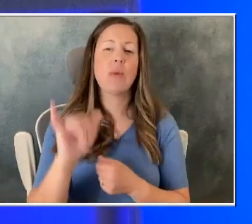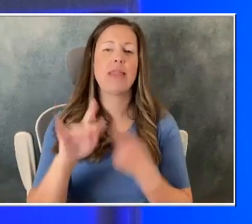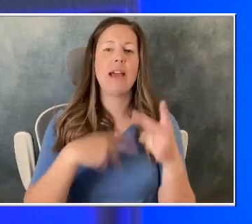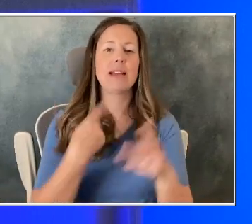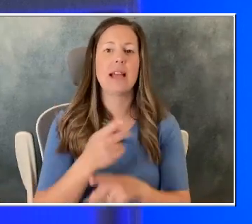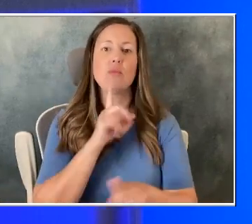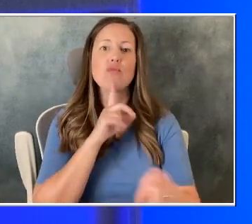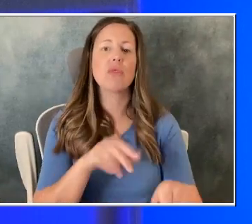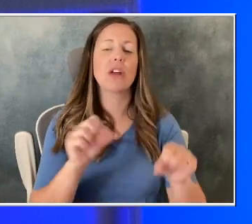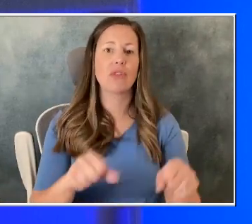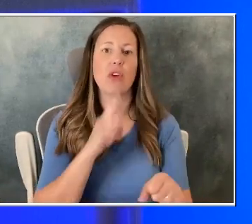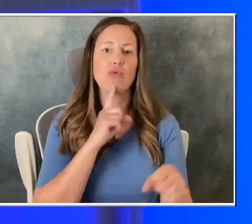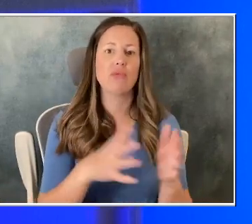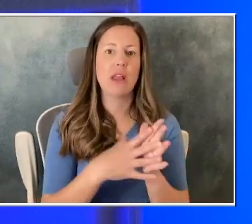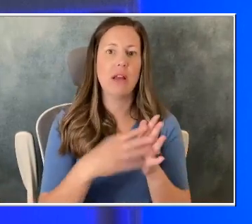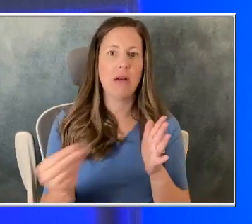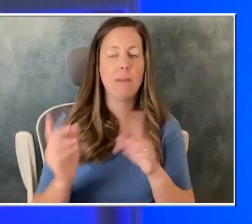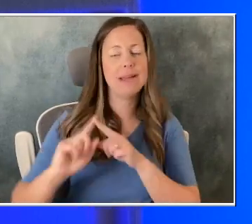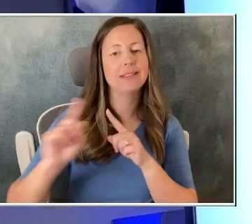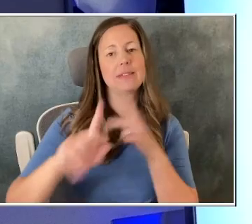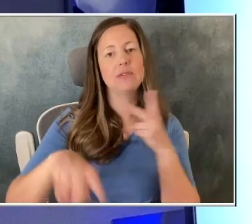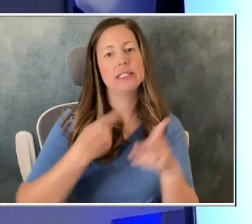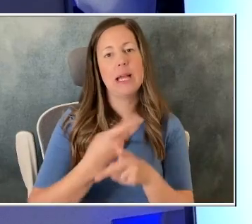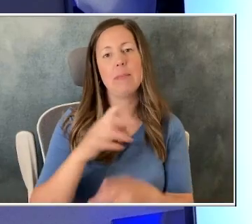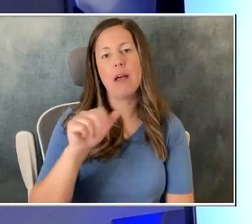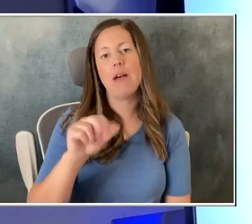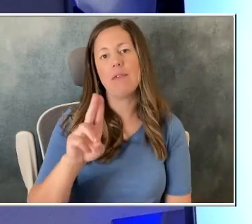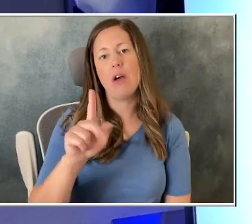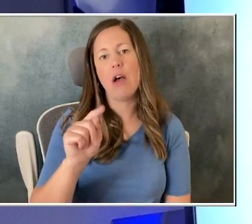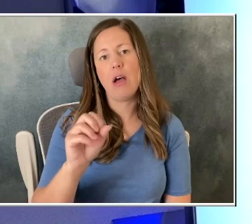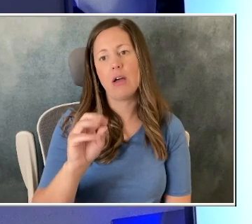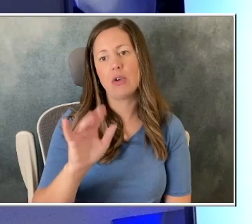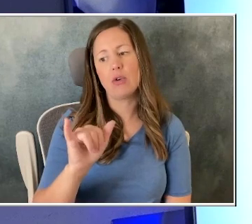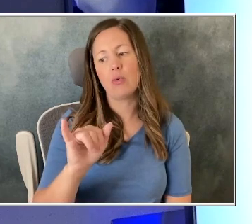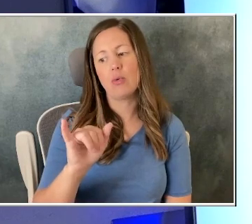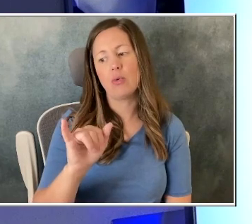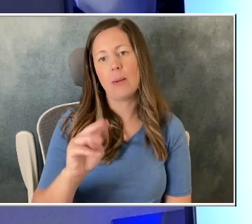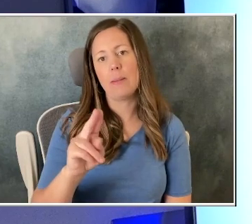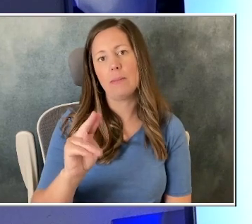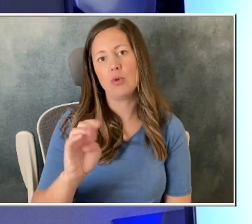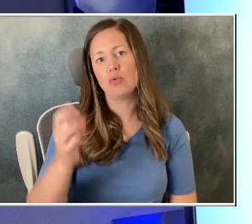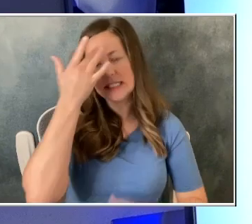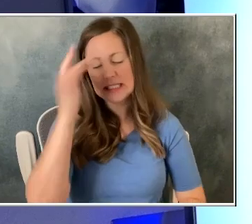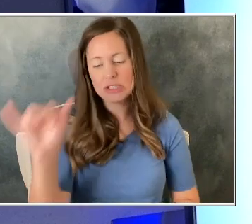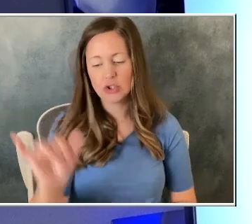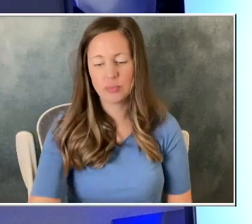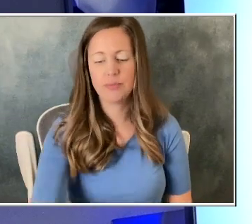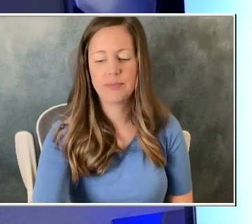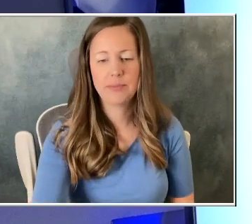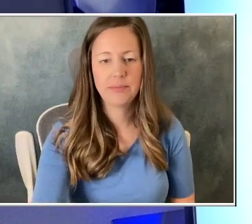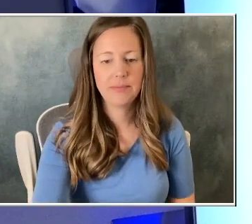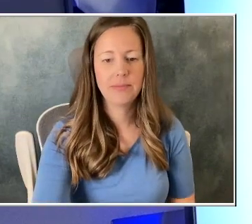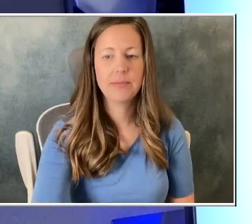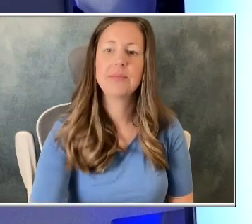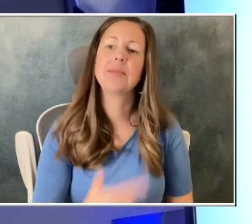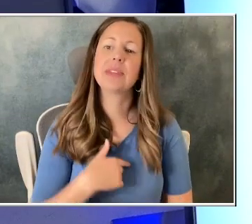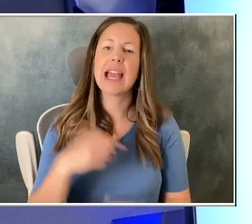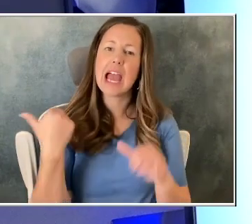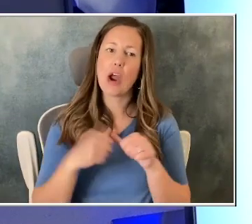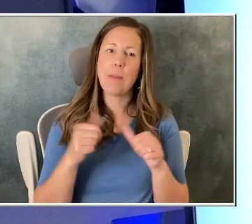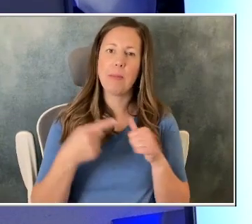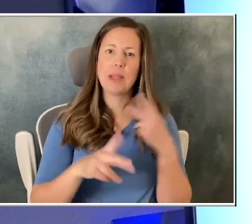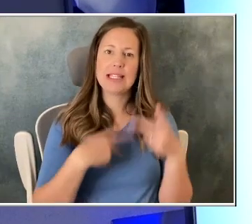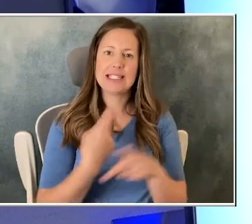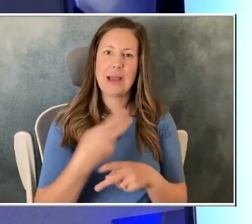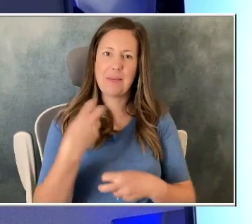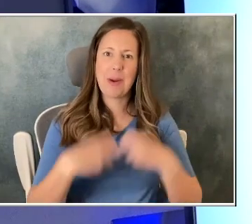a variety of autoimmune diseases as well. Back in my older days, I sort of remember when we had these kind of problems, and you'd say a little GVH